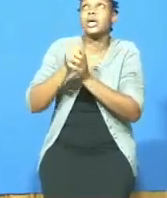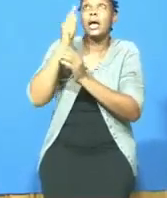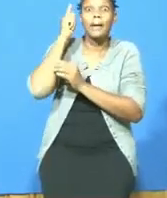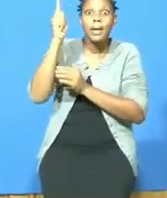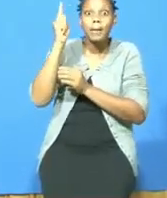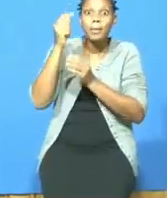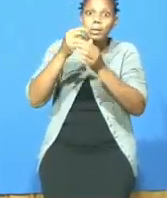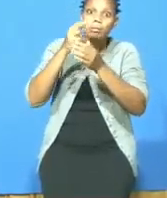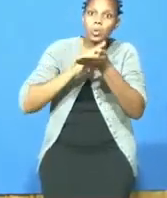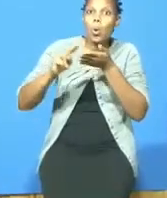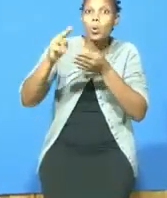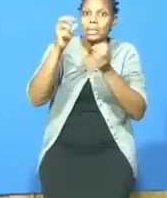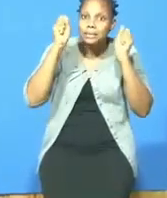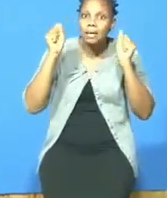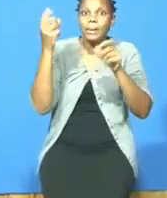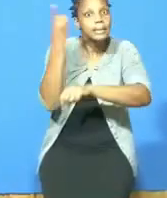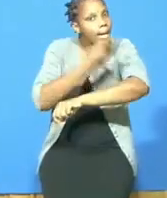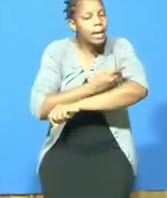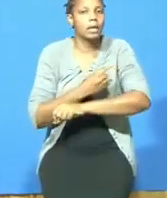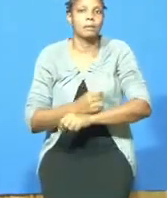my holy Sabbath day.